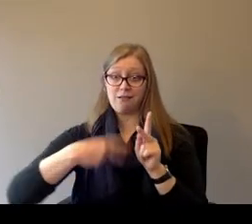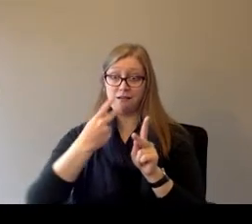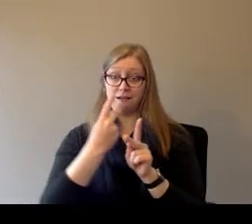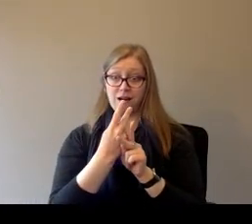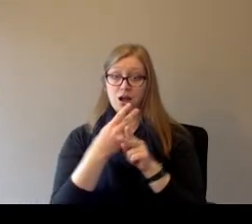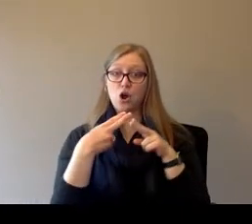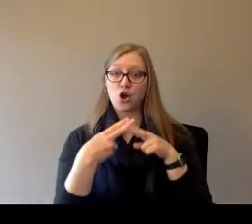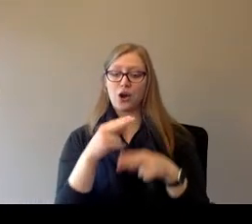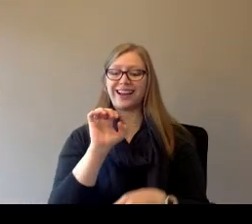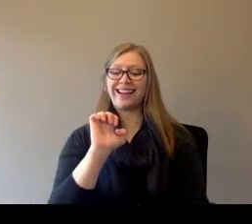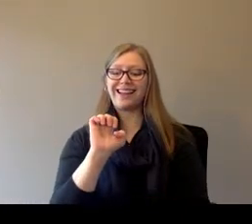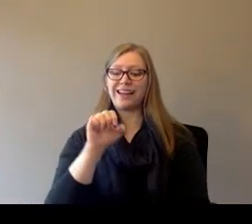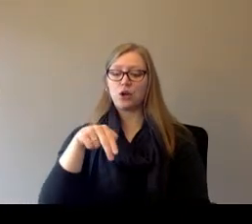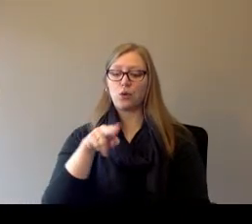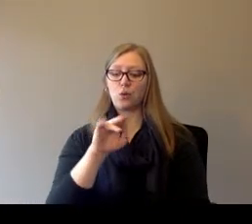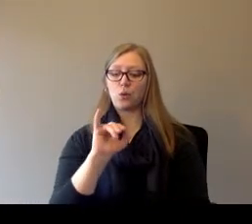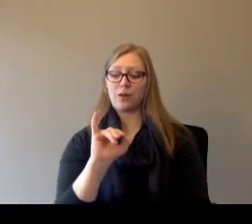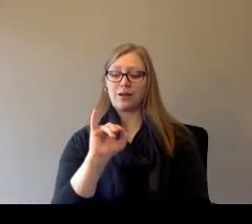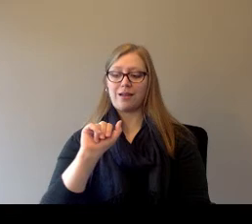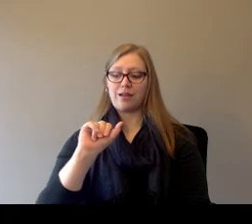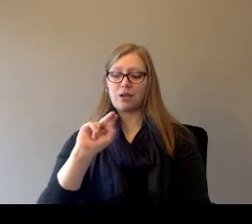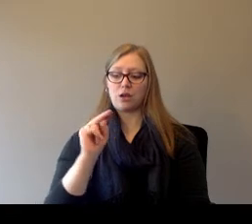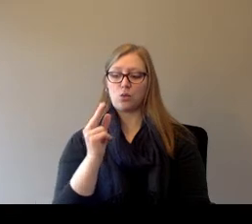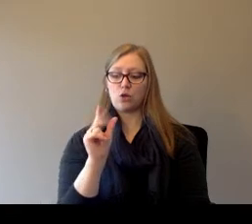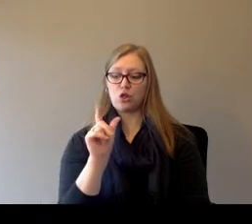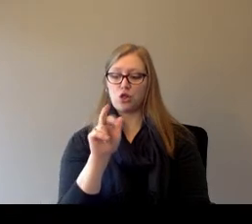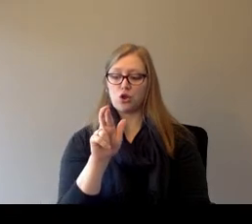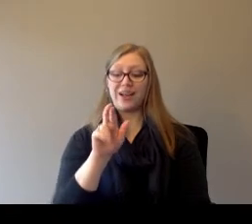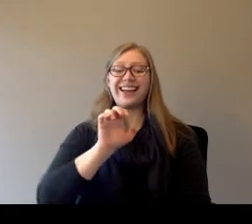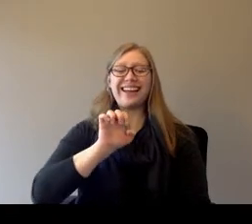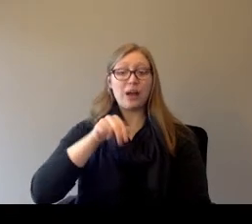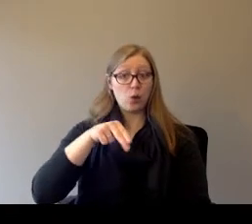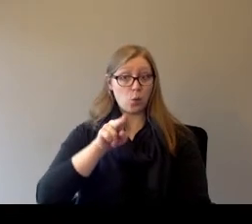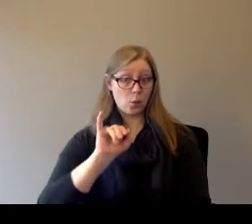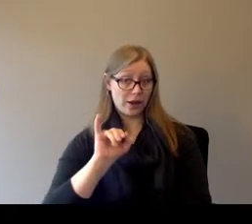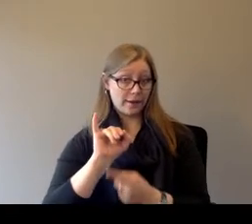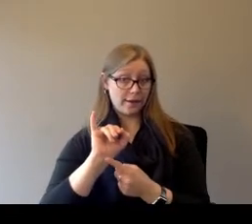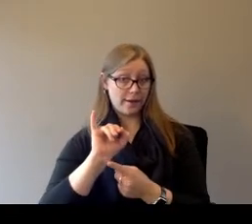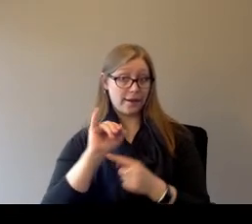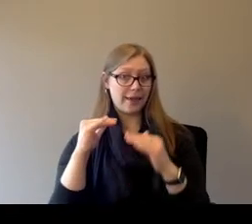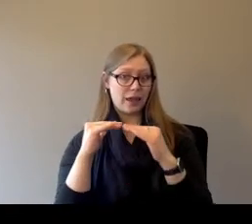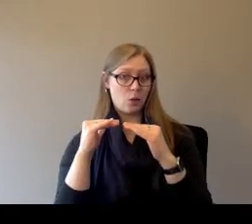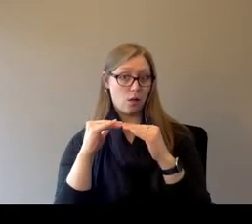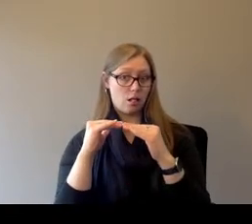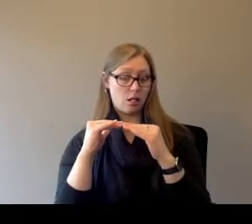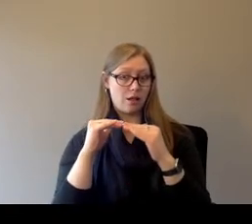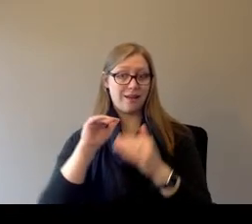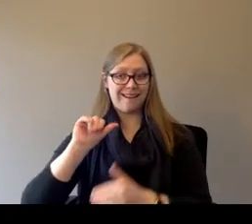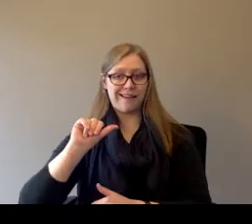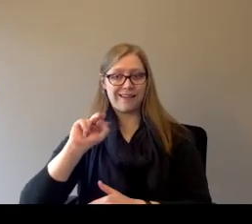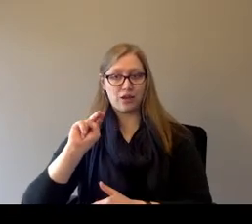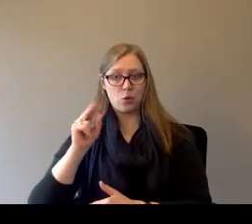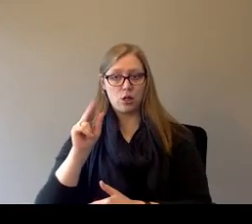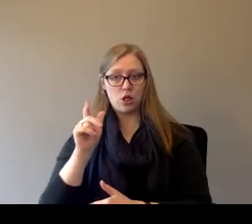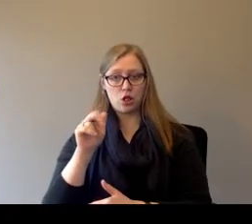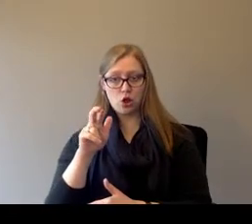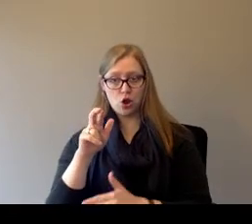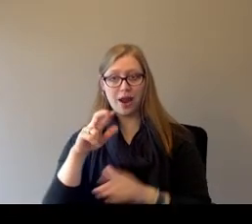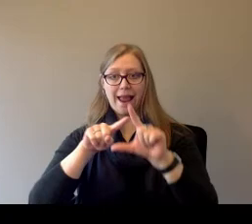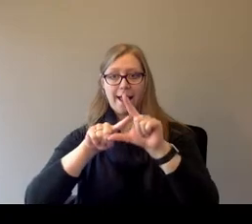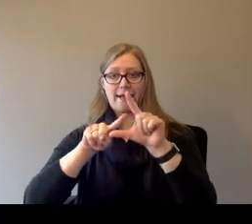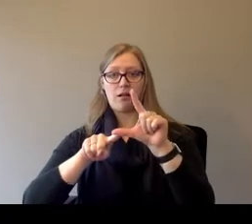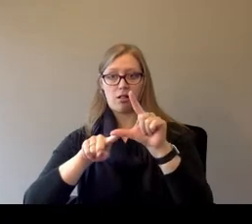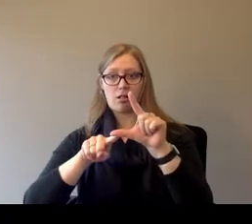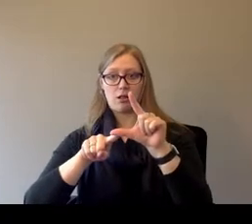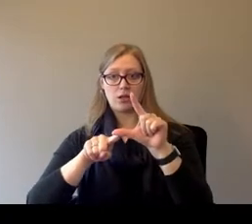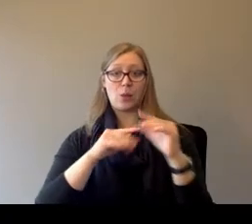an equiangular triangle. And equi would be equal, and angular means angles. So